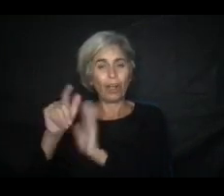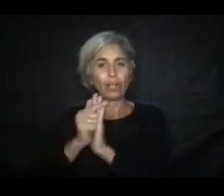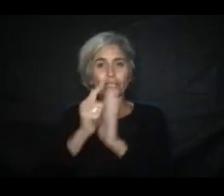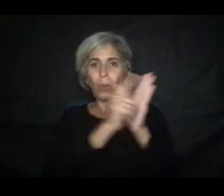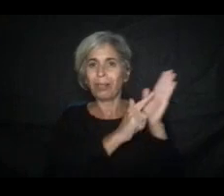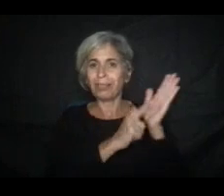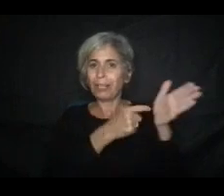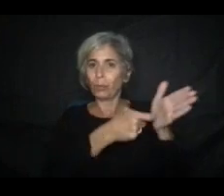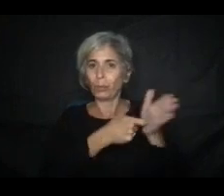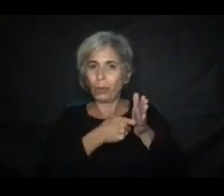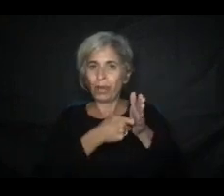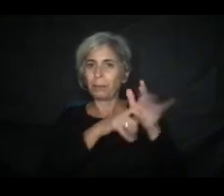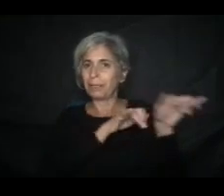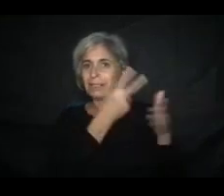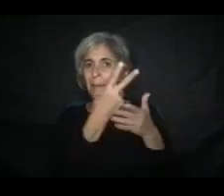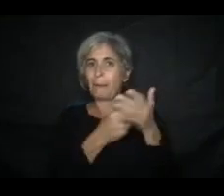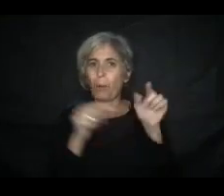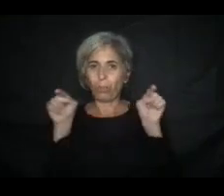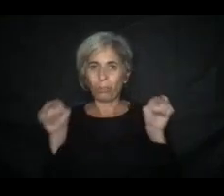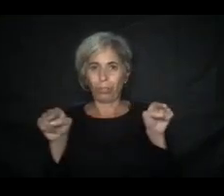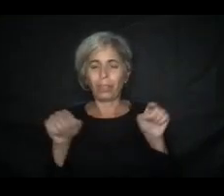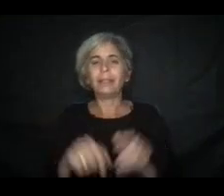requirements.